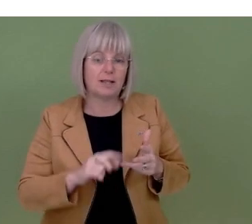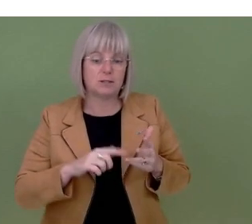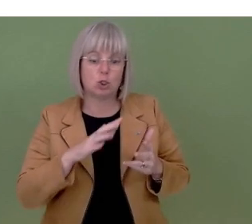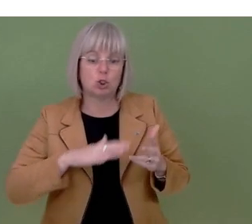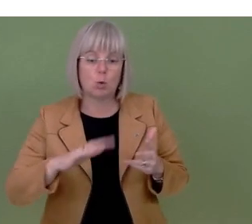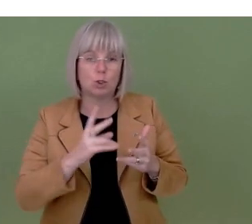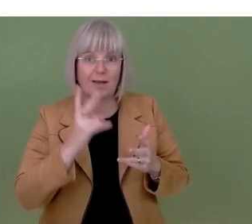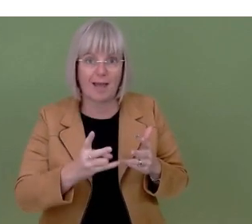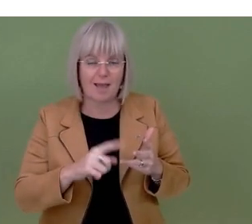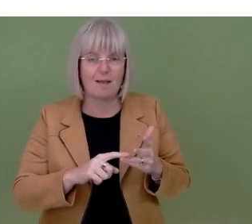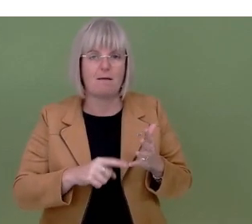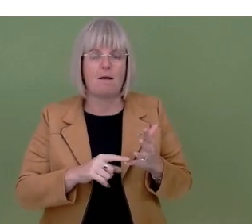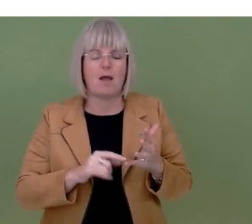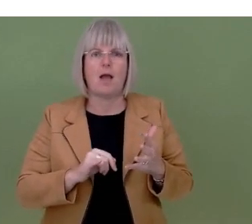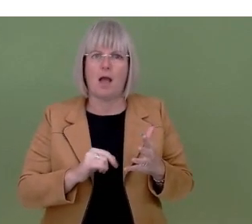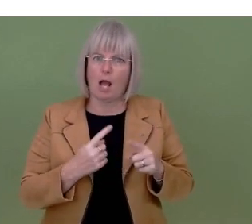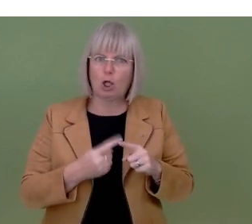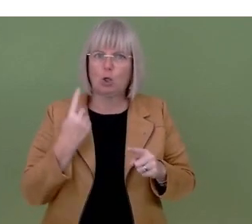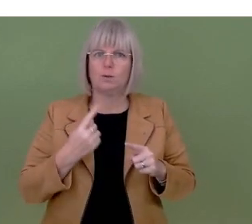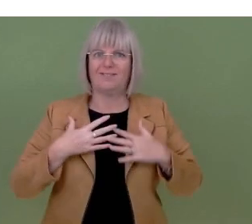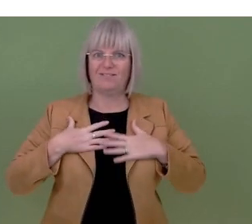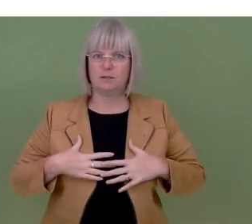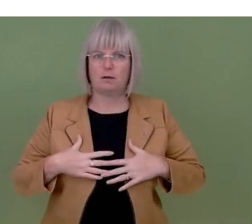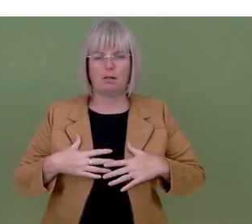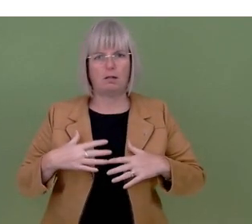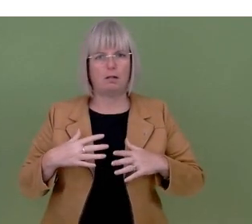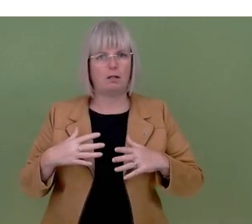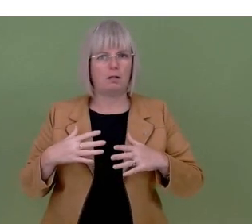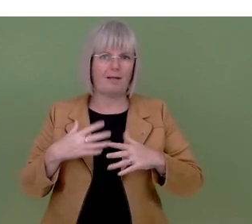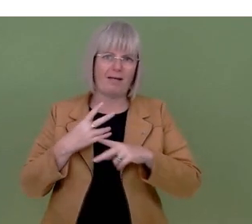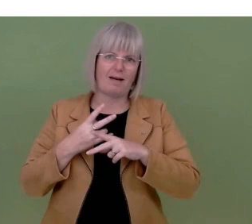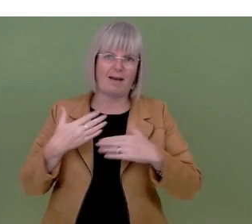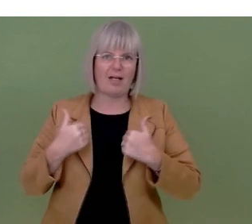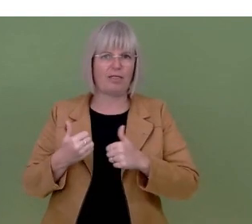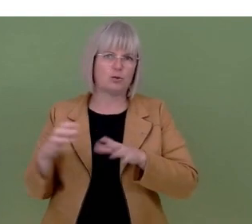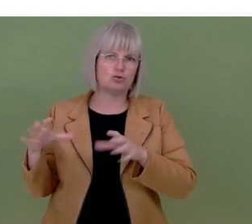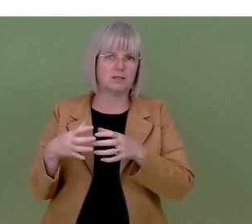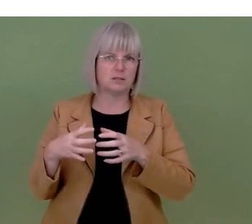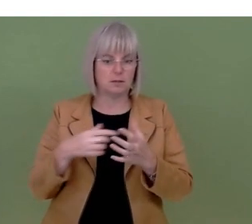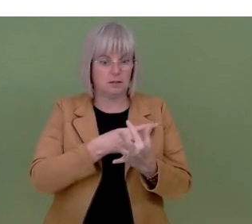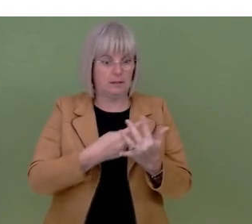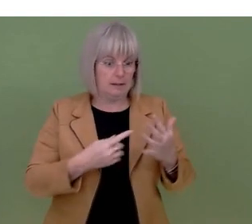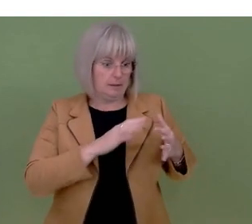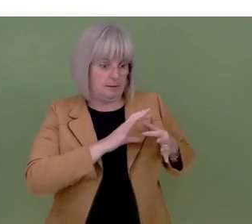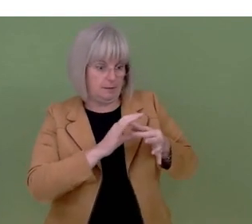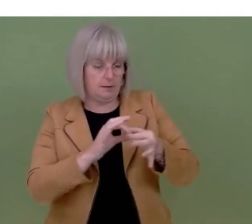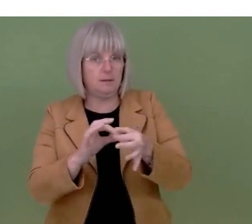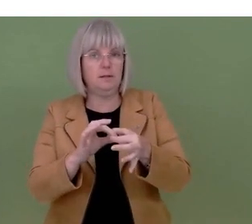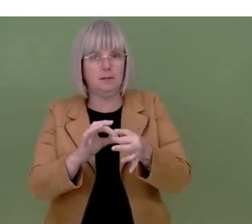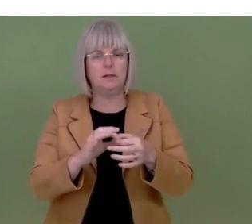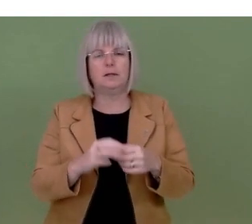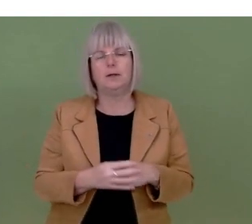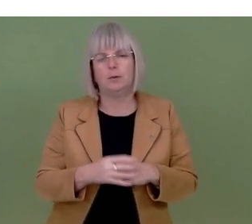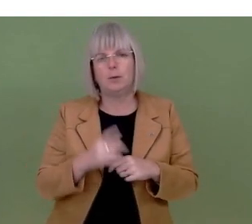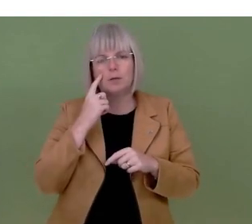acute physical health trust. And to do this, we've looked at seeing where we can develop step care